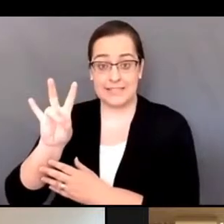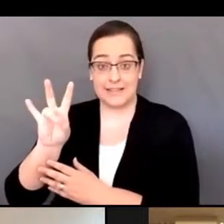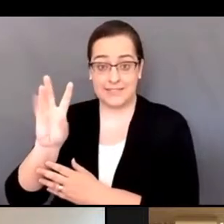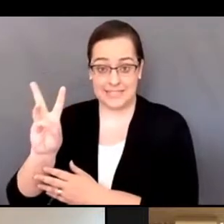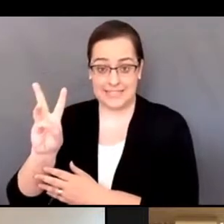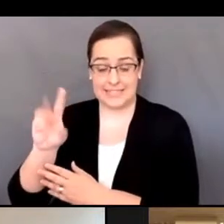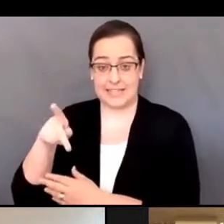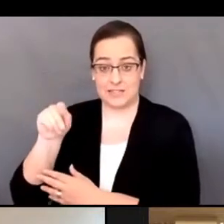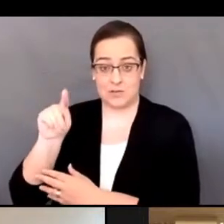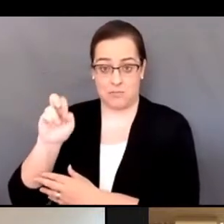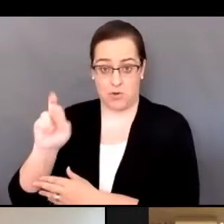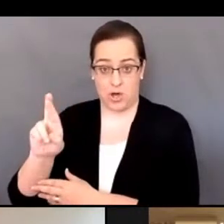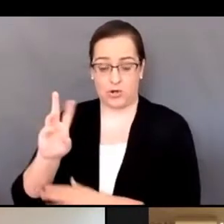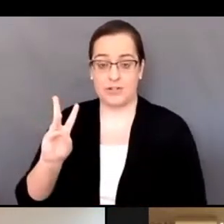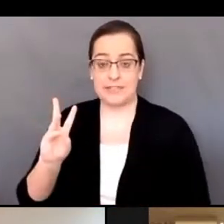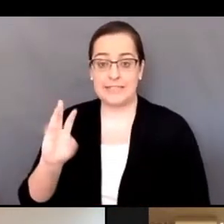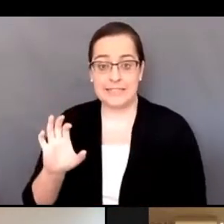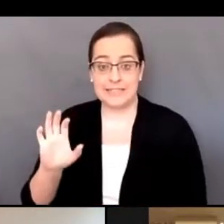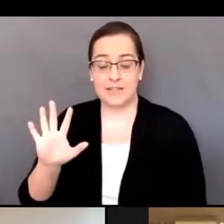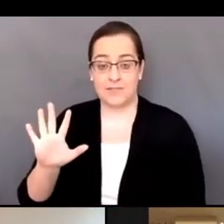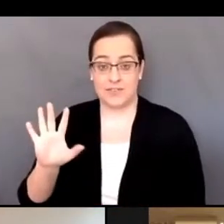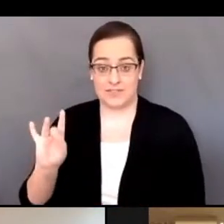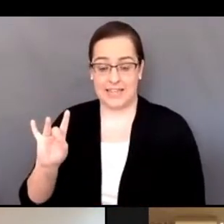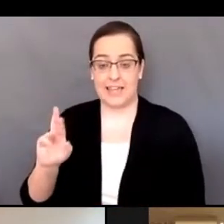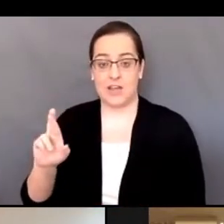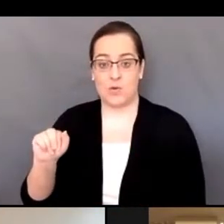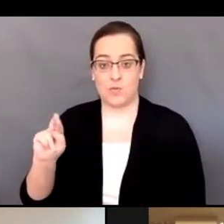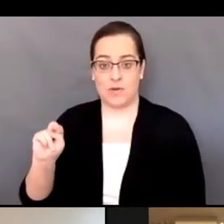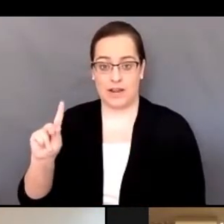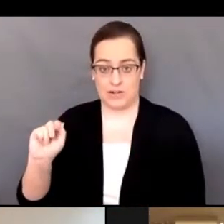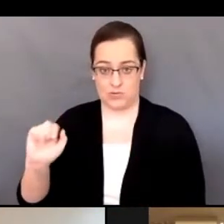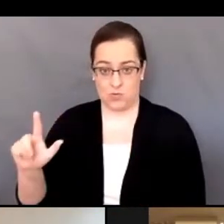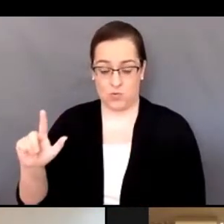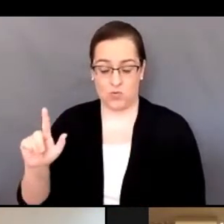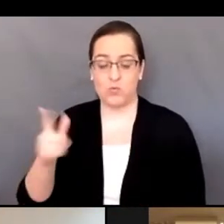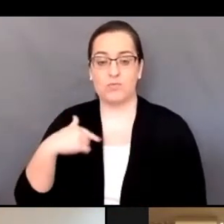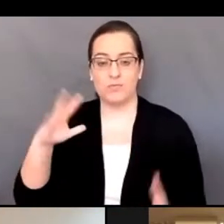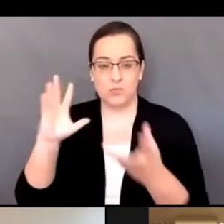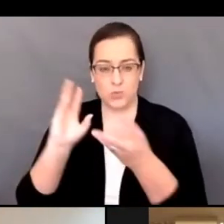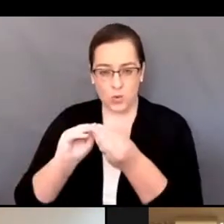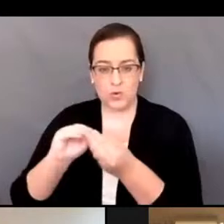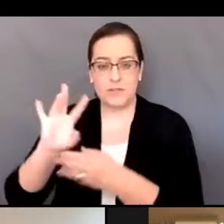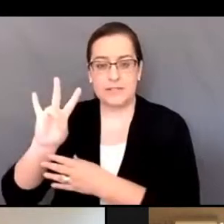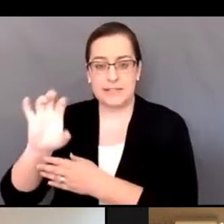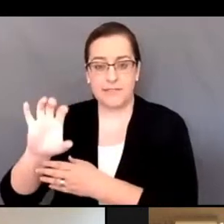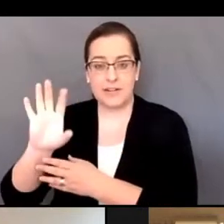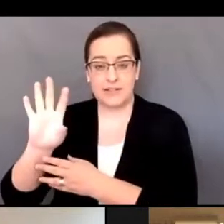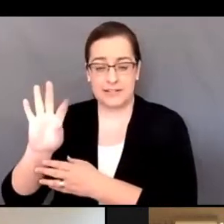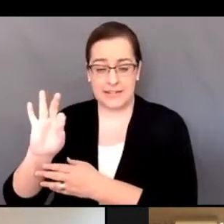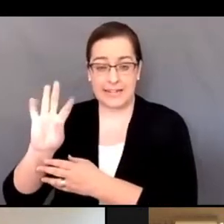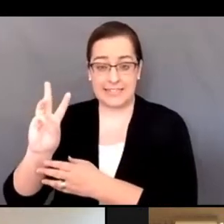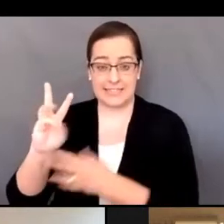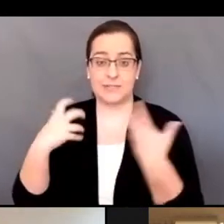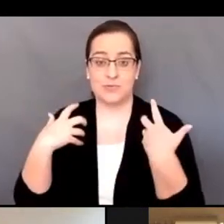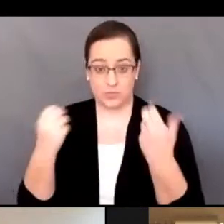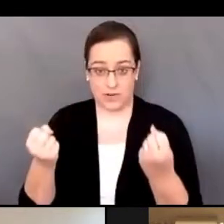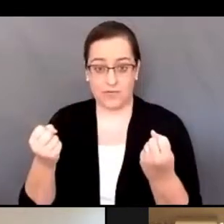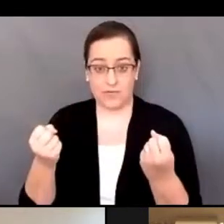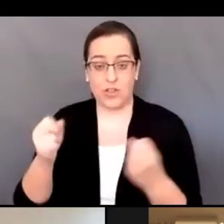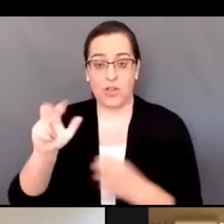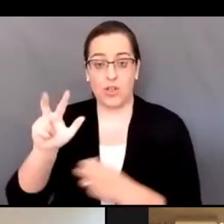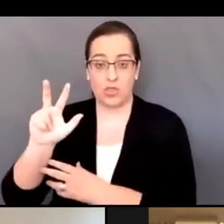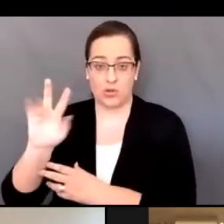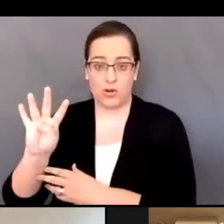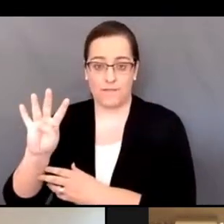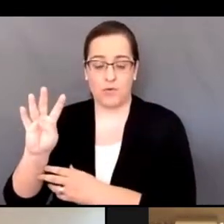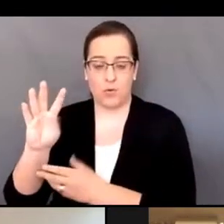2,276 in Potter County and 658 in Randall County. We have a total of 796 recoveries and 34